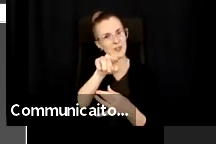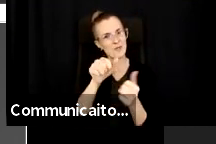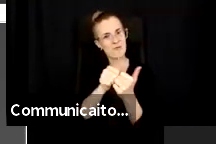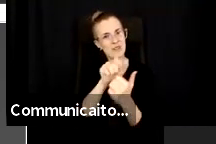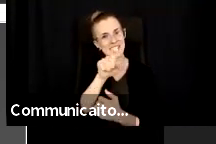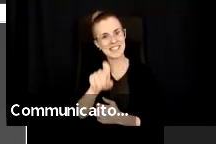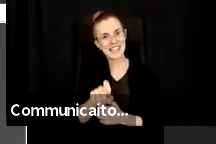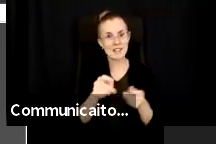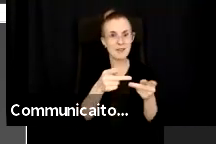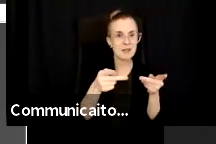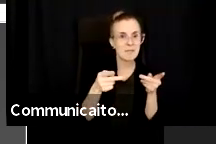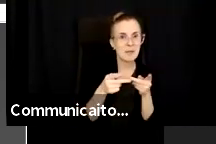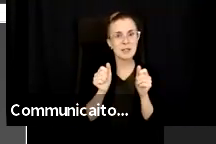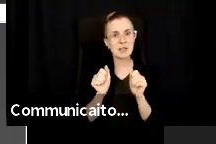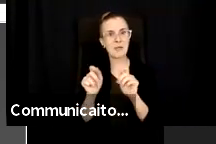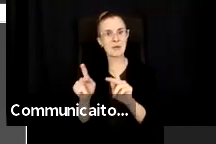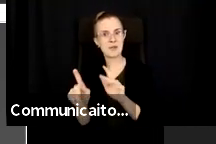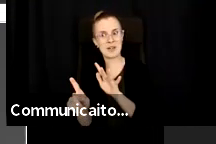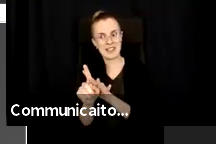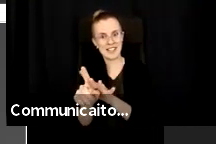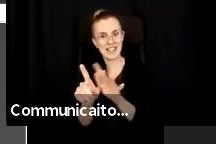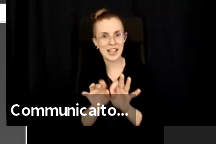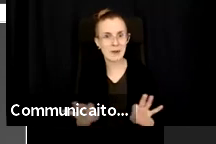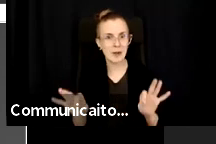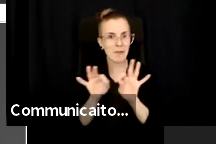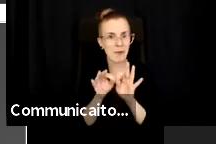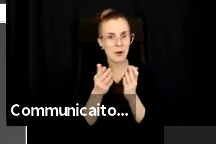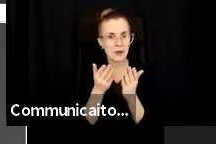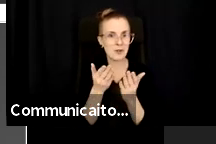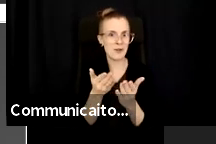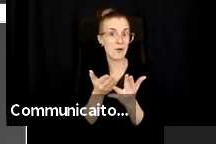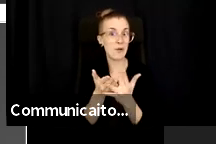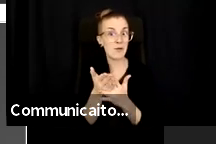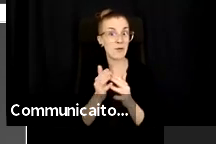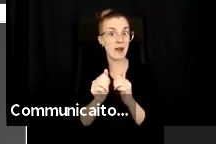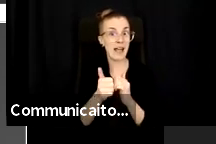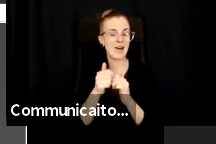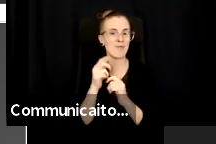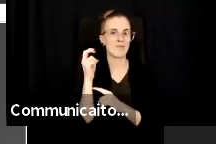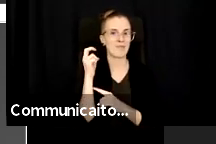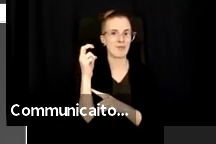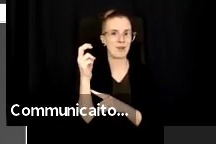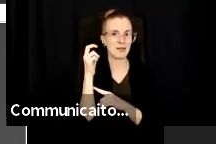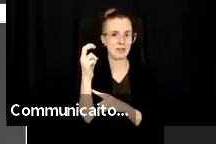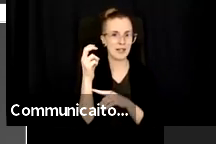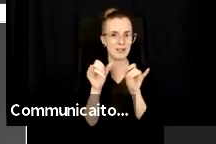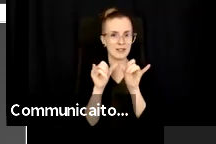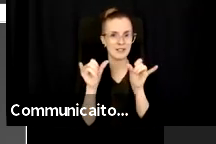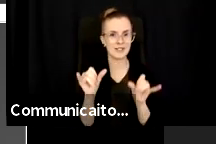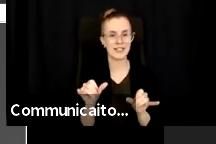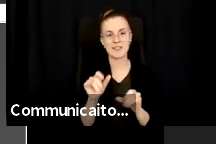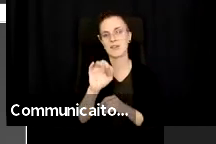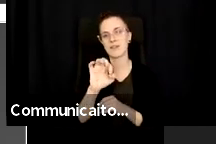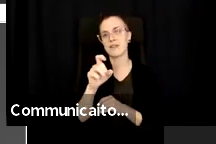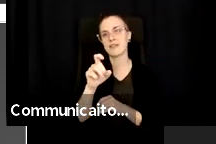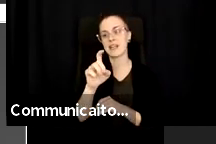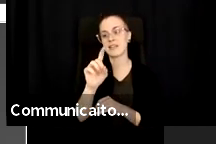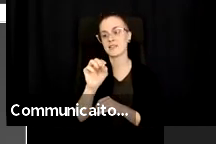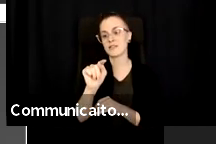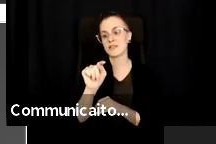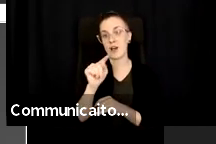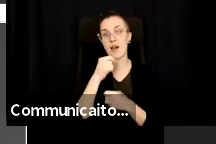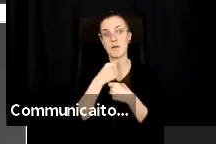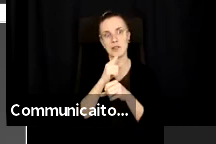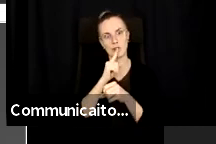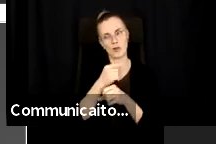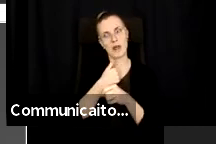are important to you via our transportation system. And TxDOT works to ensure accessibility to all of our